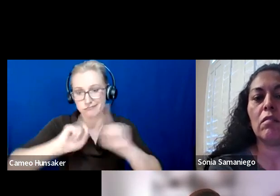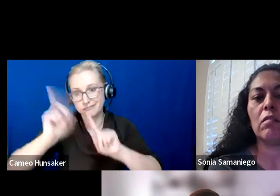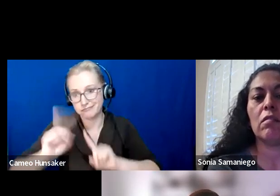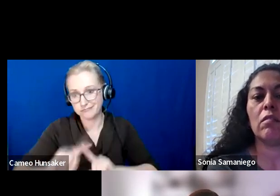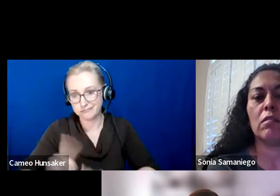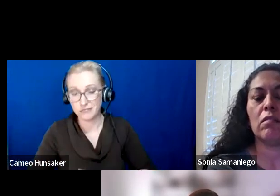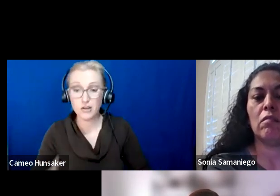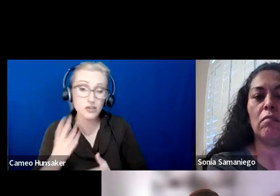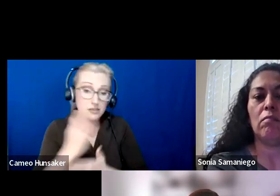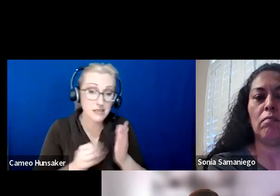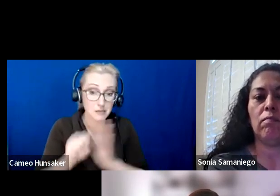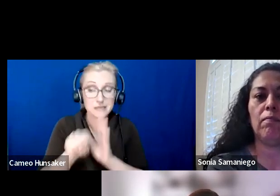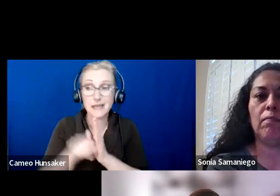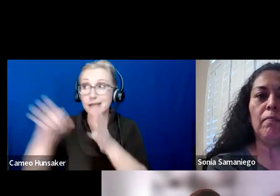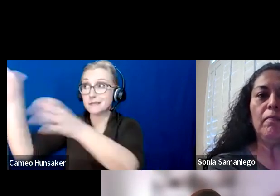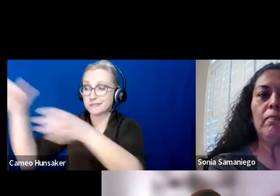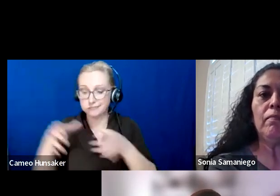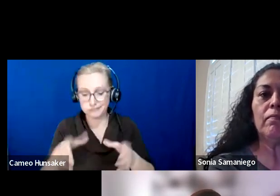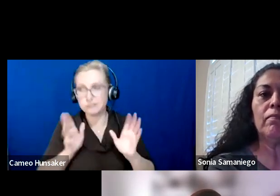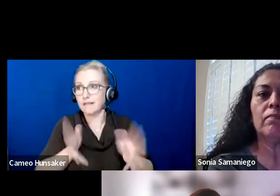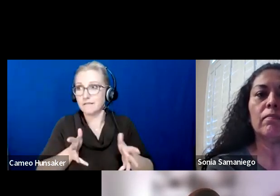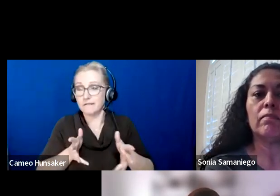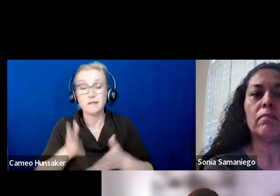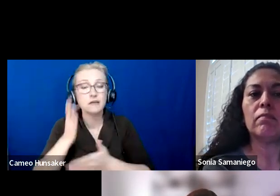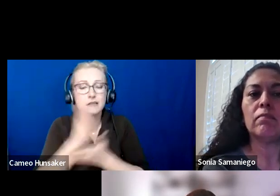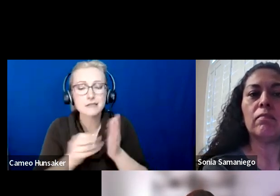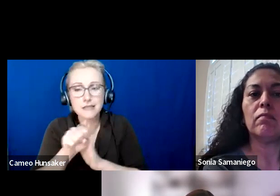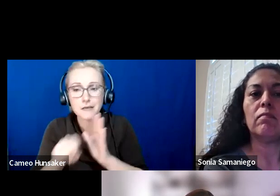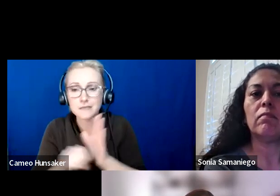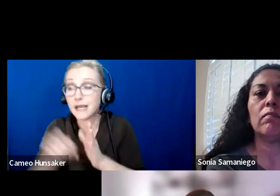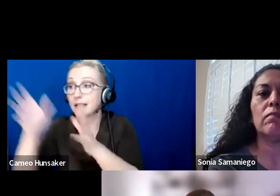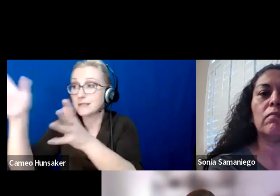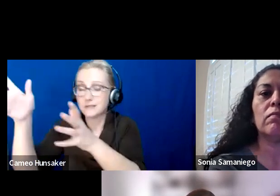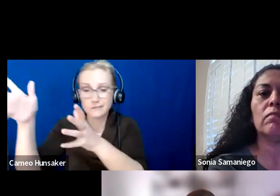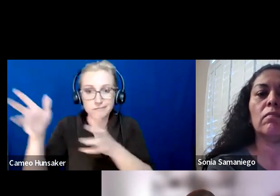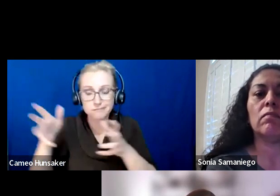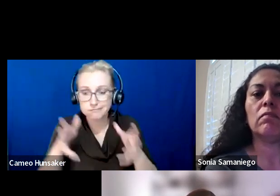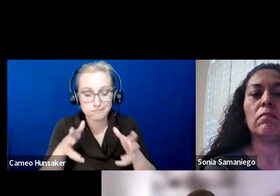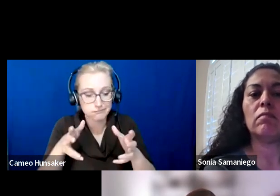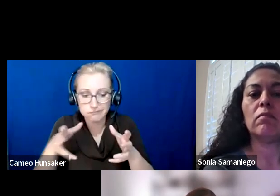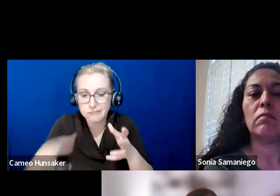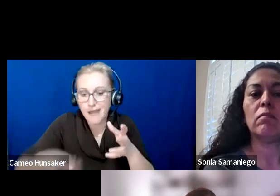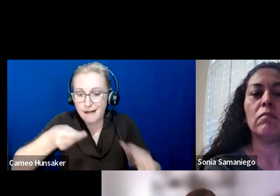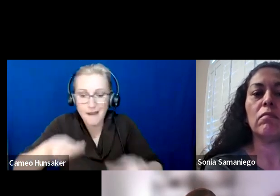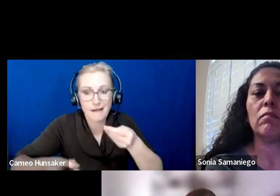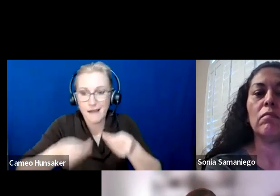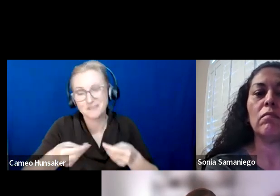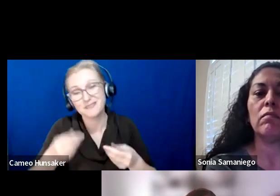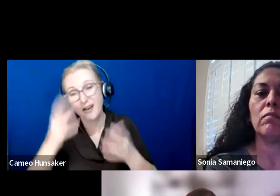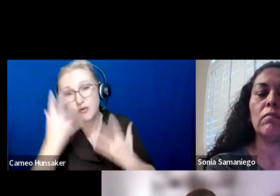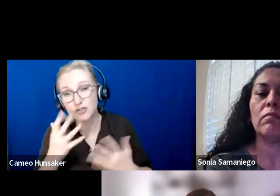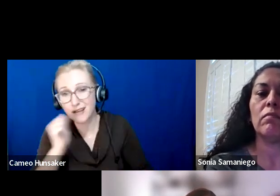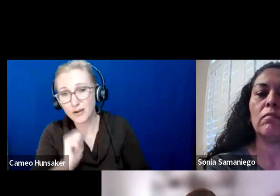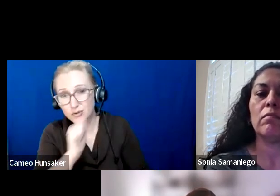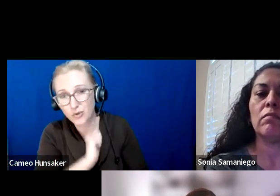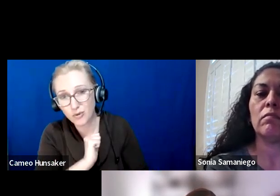feds are requiring to make it more robust. And other states do not. And Arizona generally is one of those states